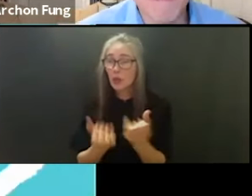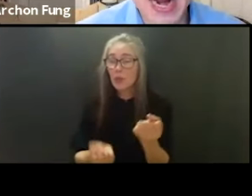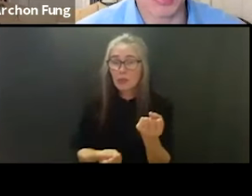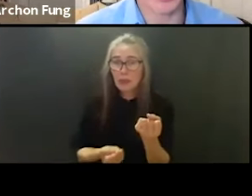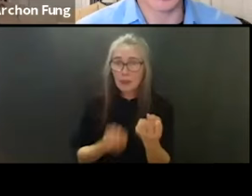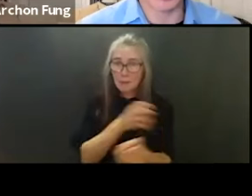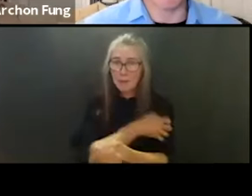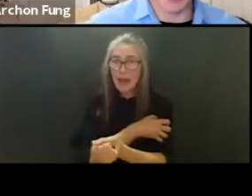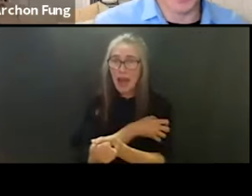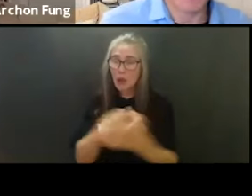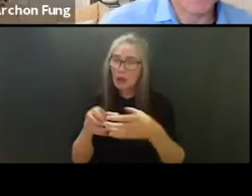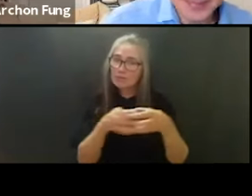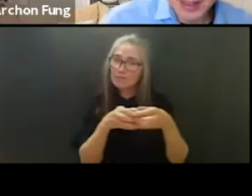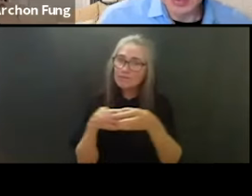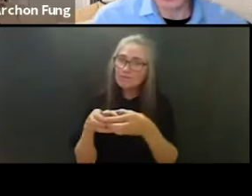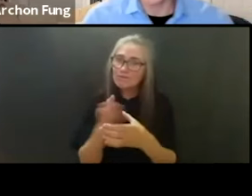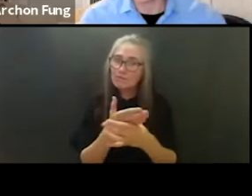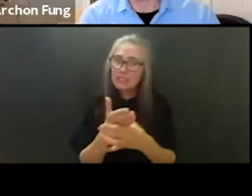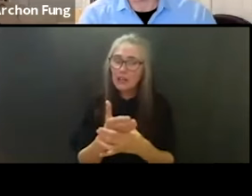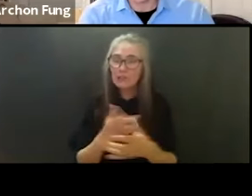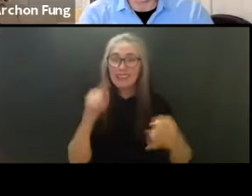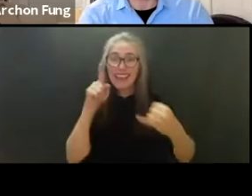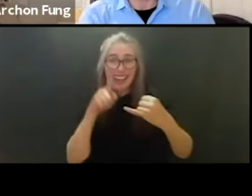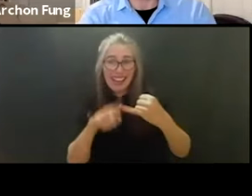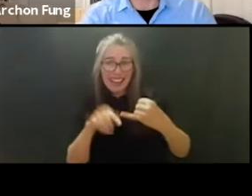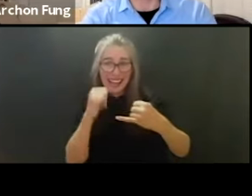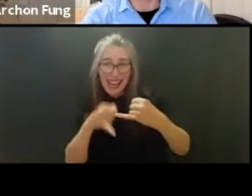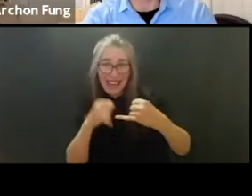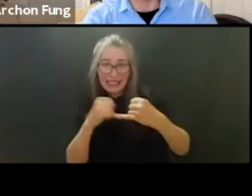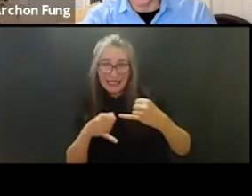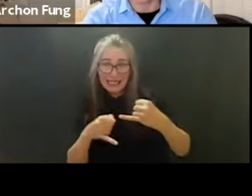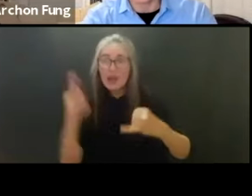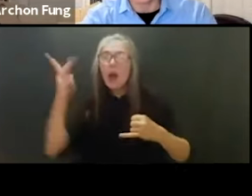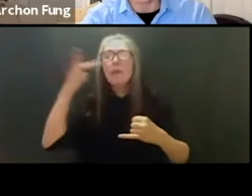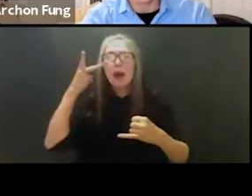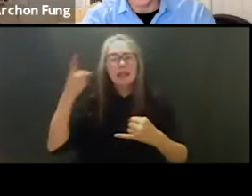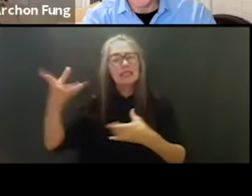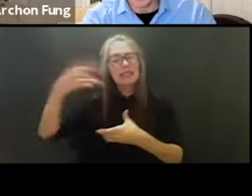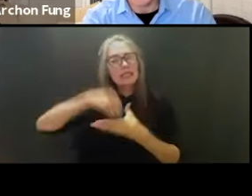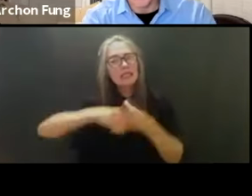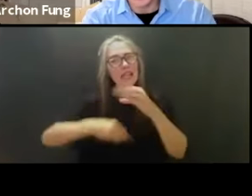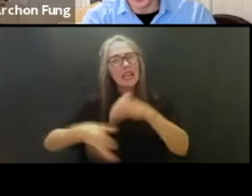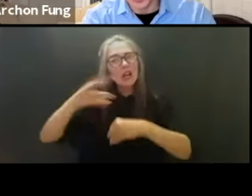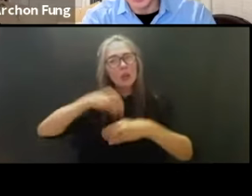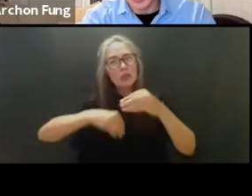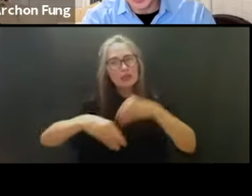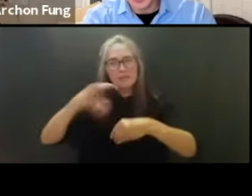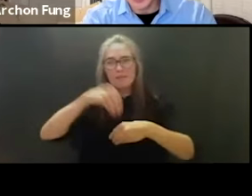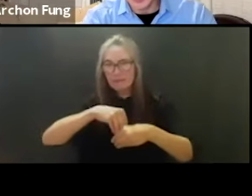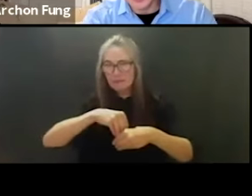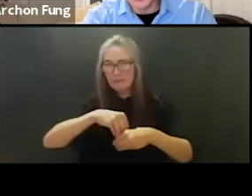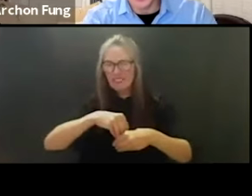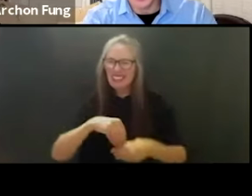group power here that i'm making. Okay, and then finally inclusive politics. Okay, This one